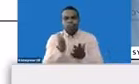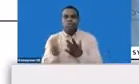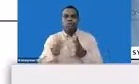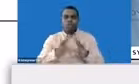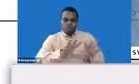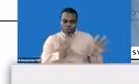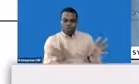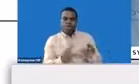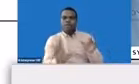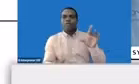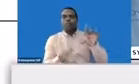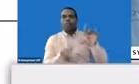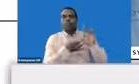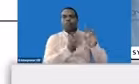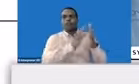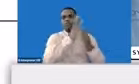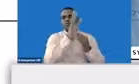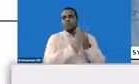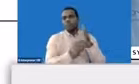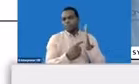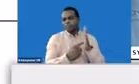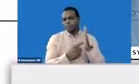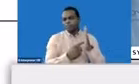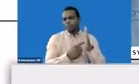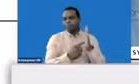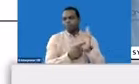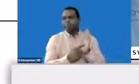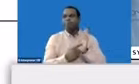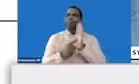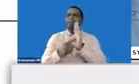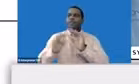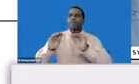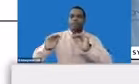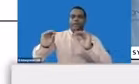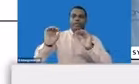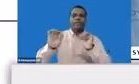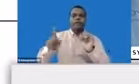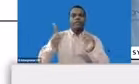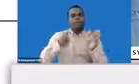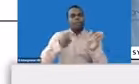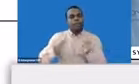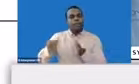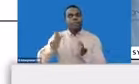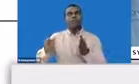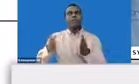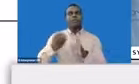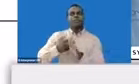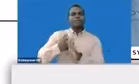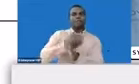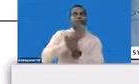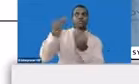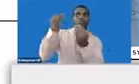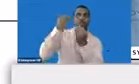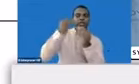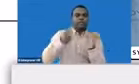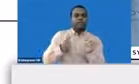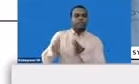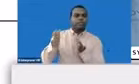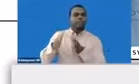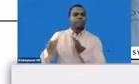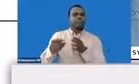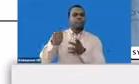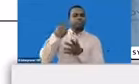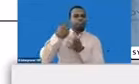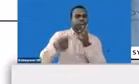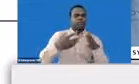And the content can be kind of grouped in two bigger groups. First is about feedback, why there's